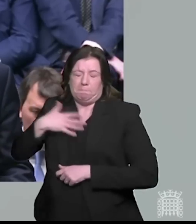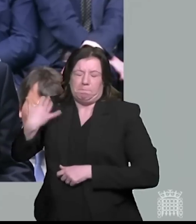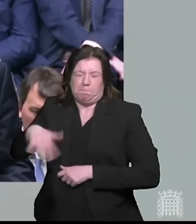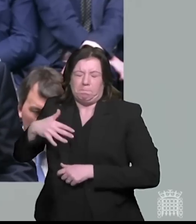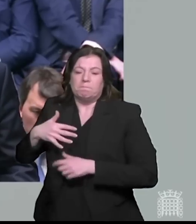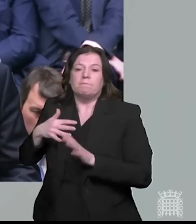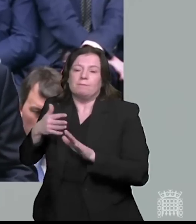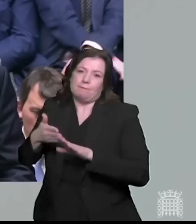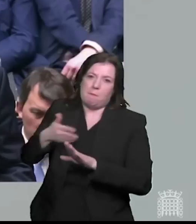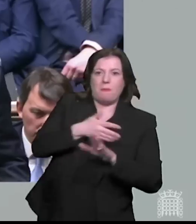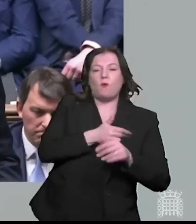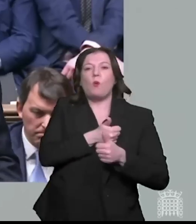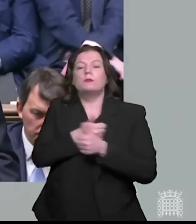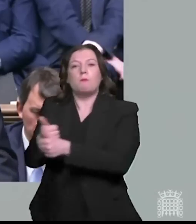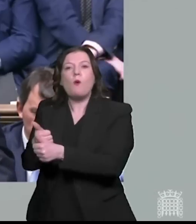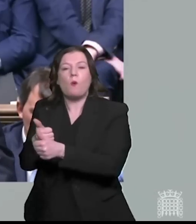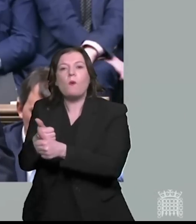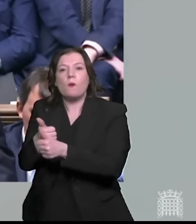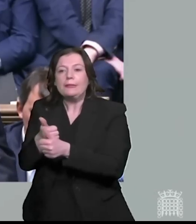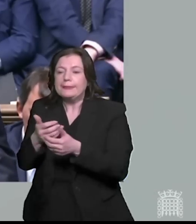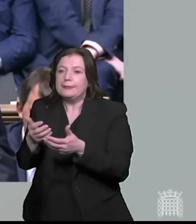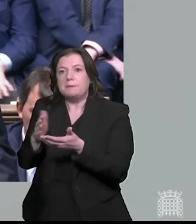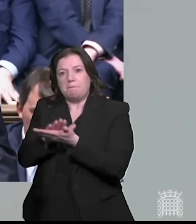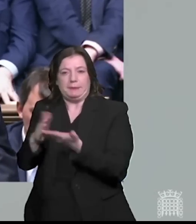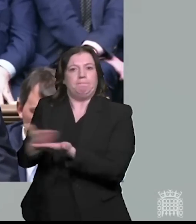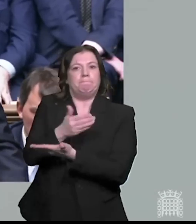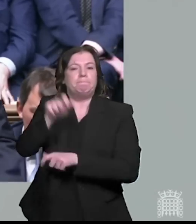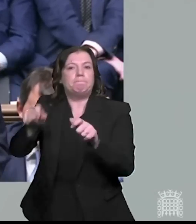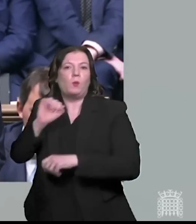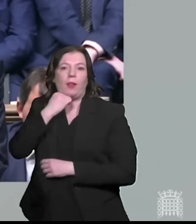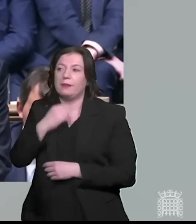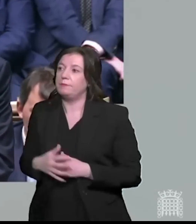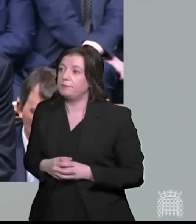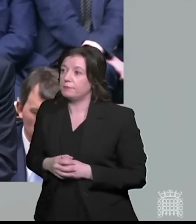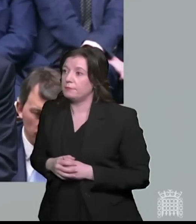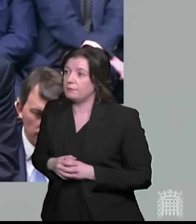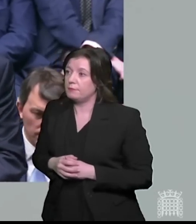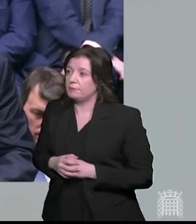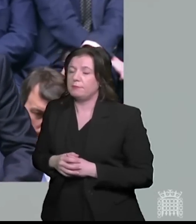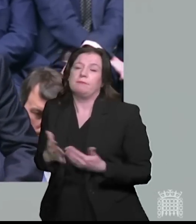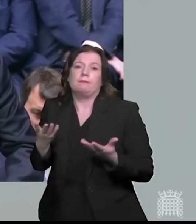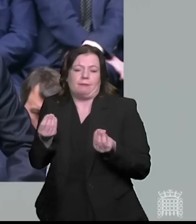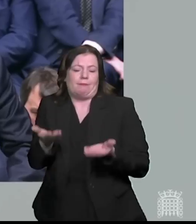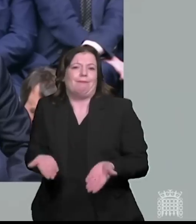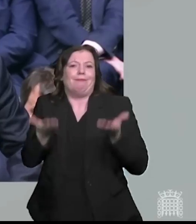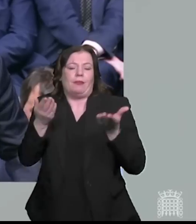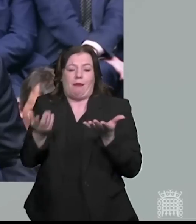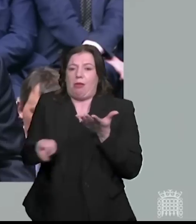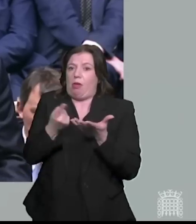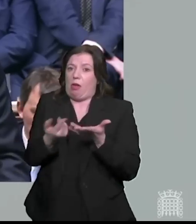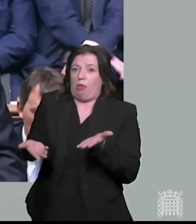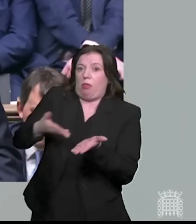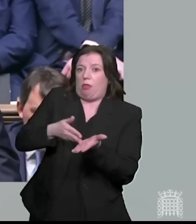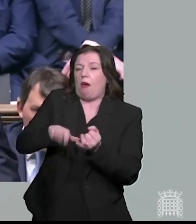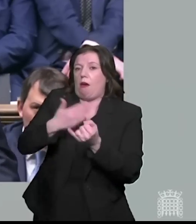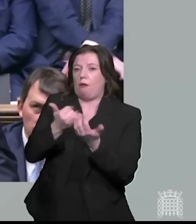experiencing that intolerable heartache. My penultimate cost of living measure concerns one of our other